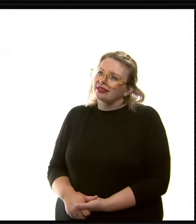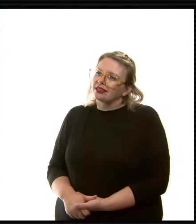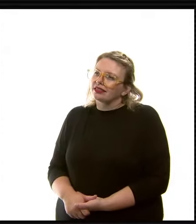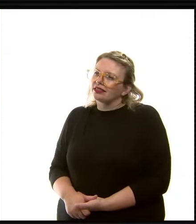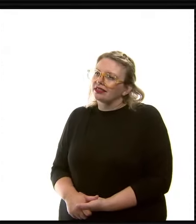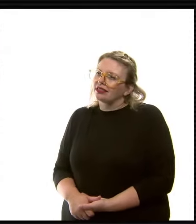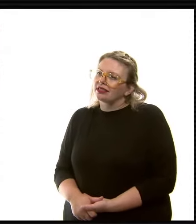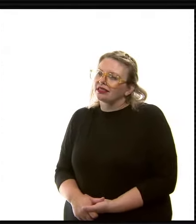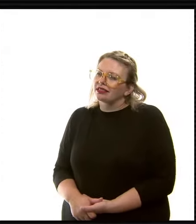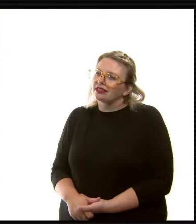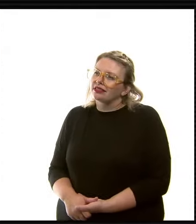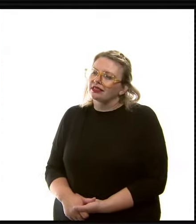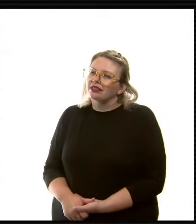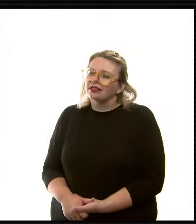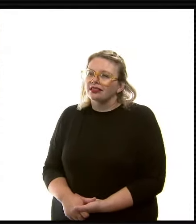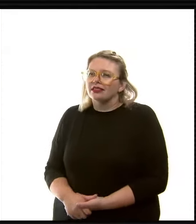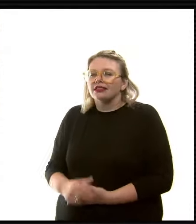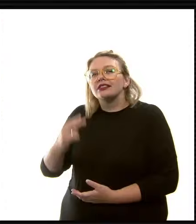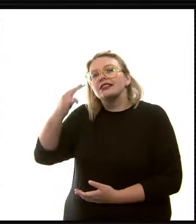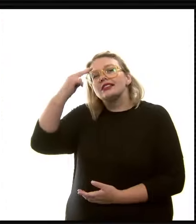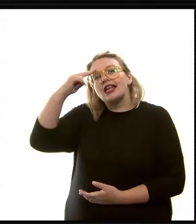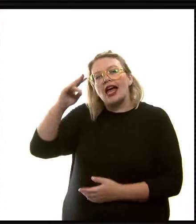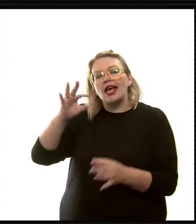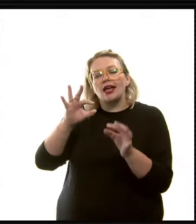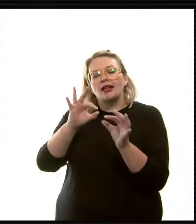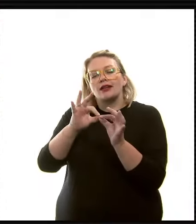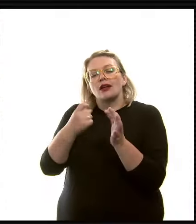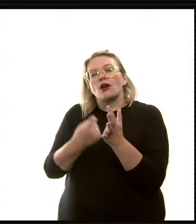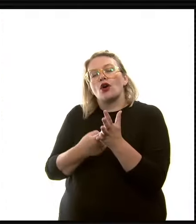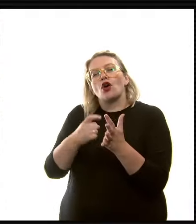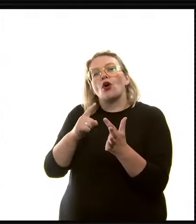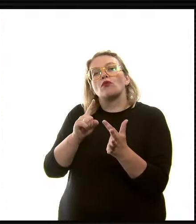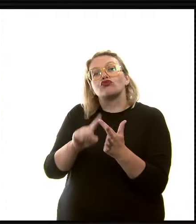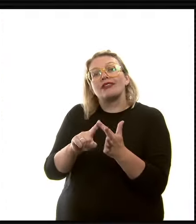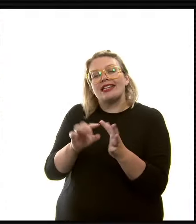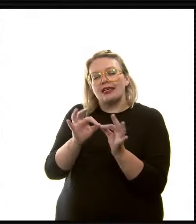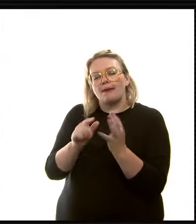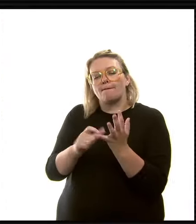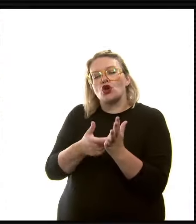My name is Bree Burns, and I love building LEGO Technic sets.